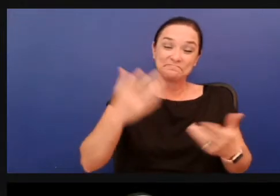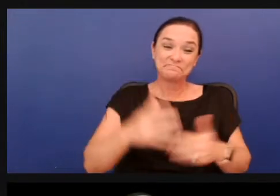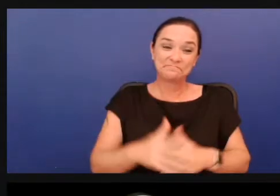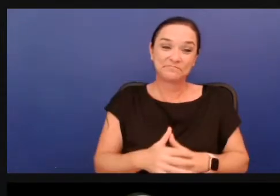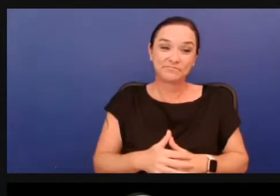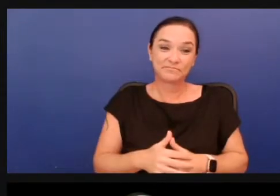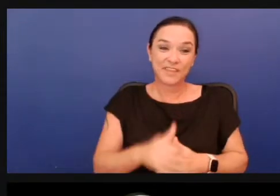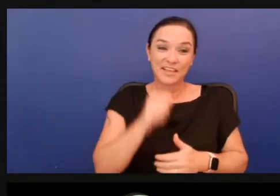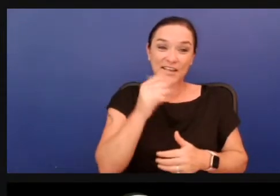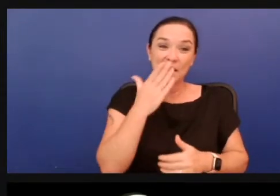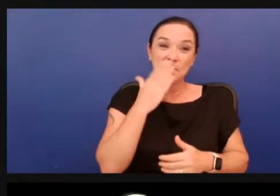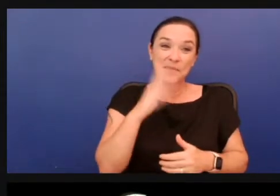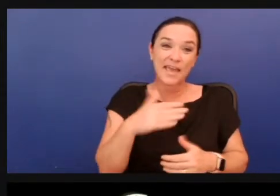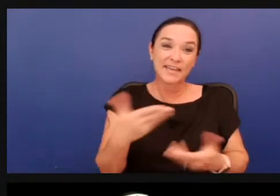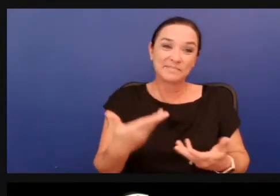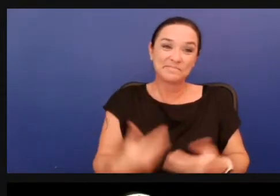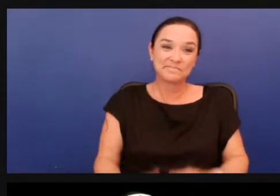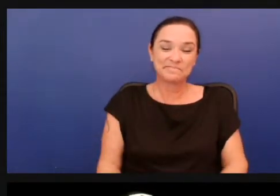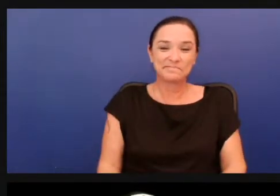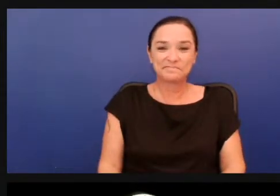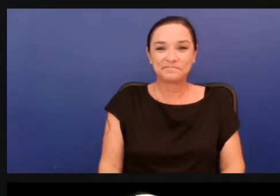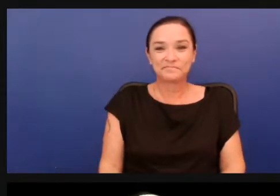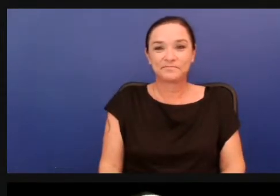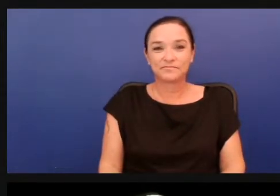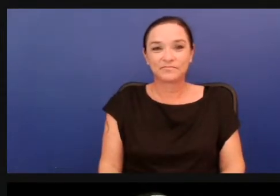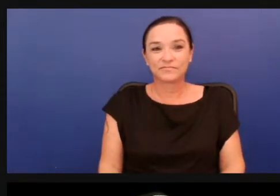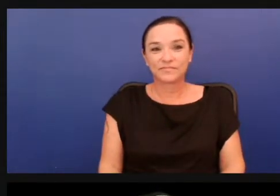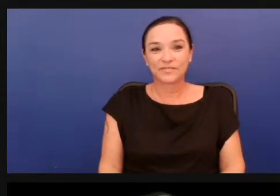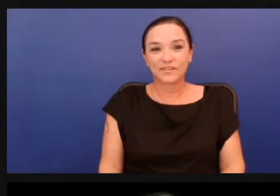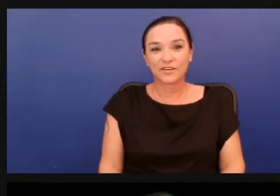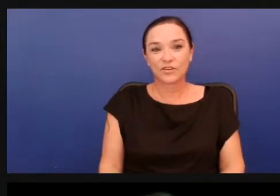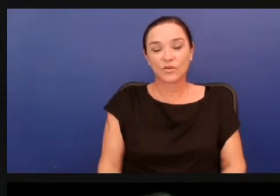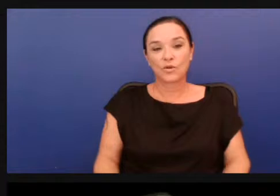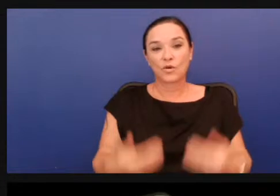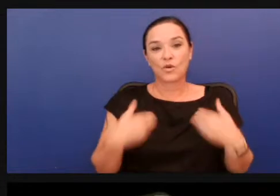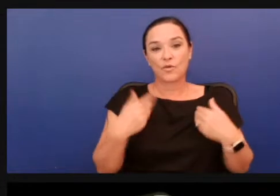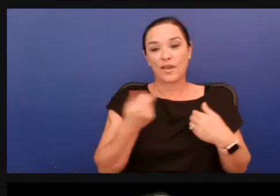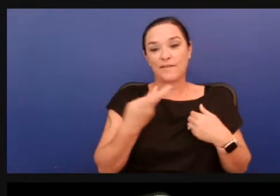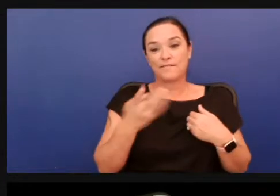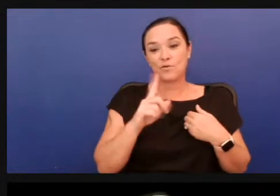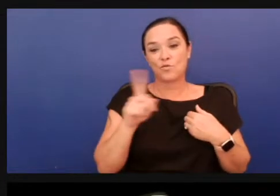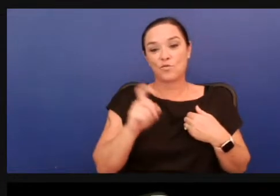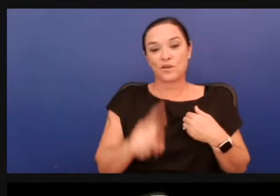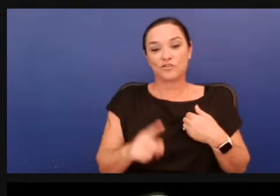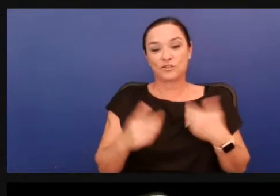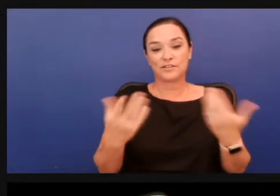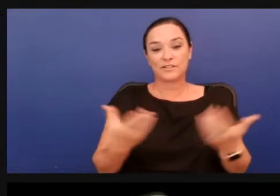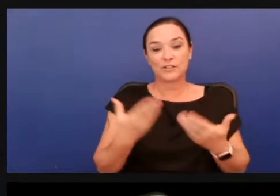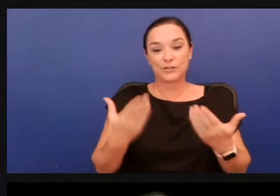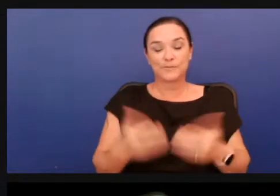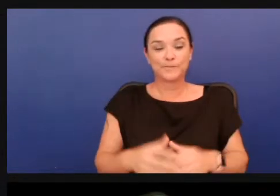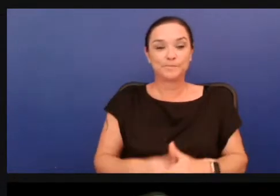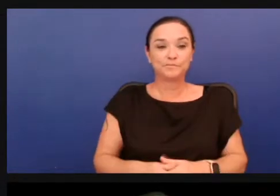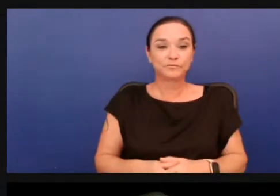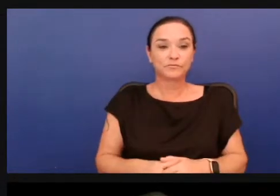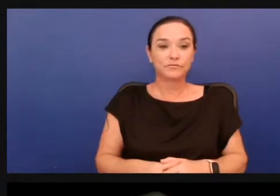move. Right. We did have a few questions here if you want to do those.